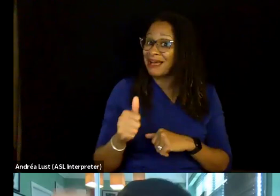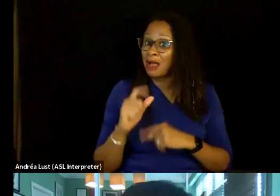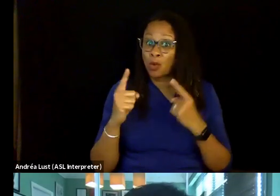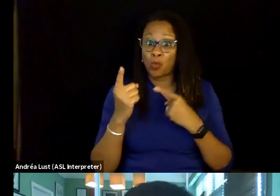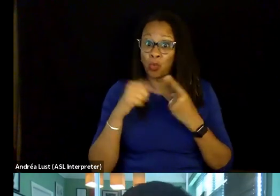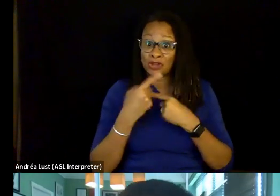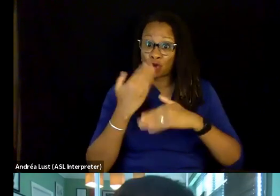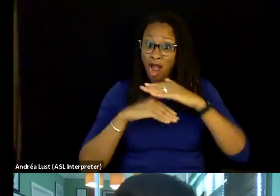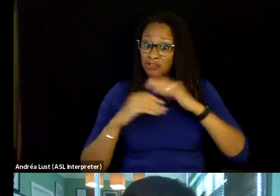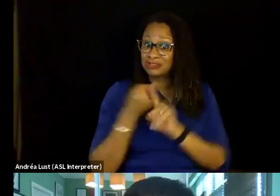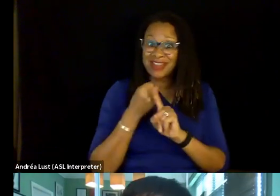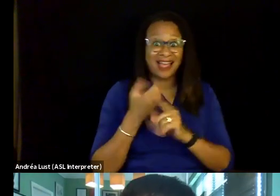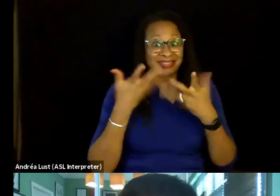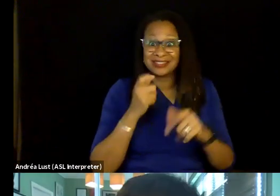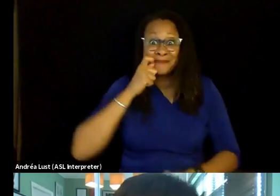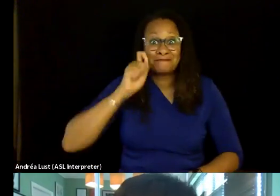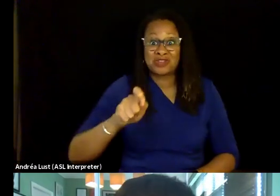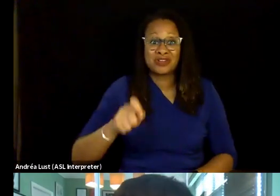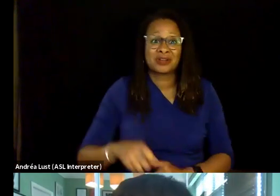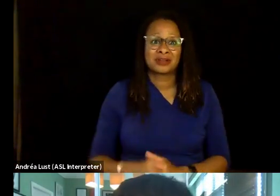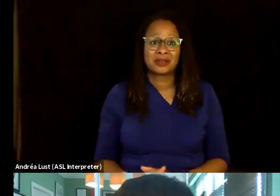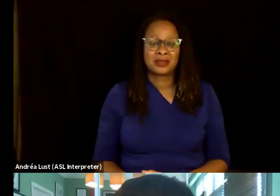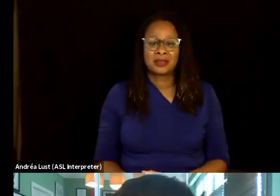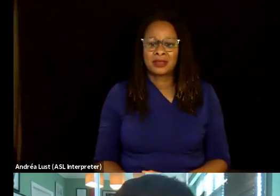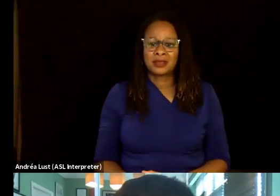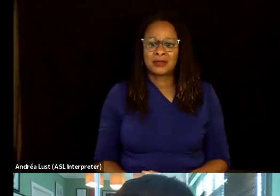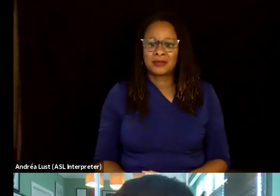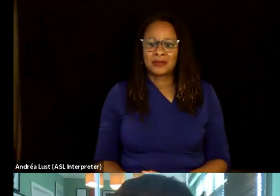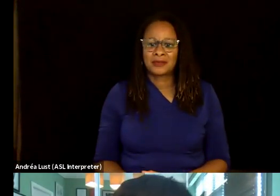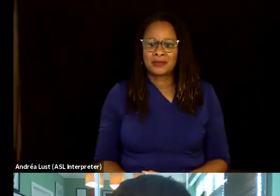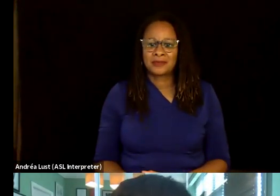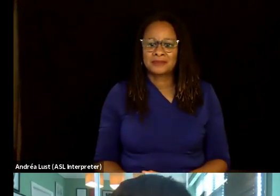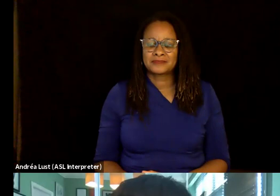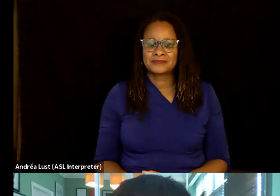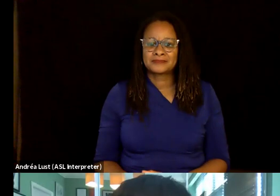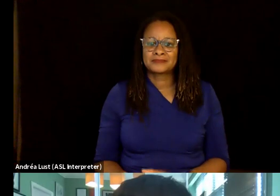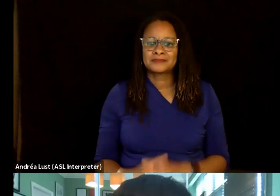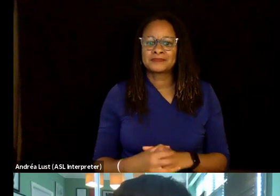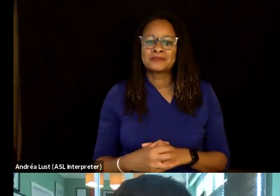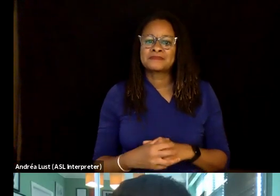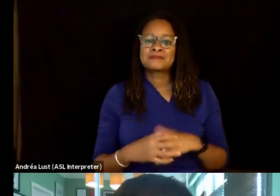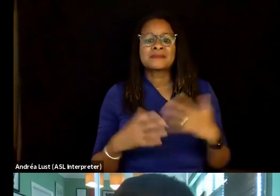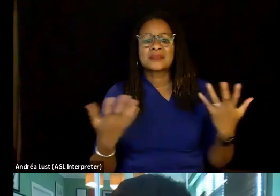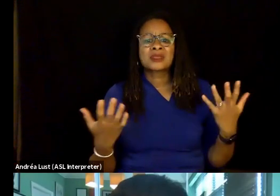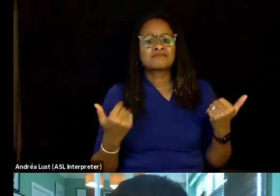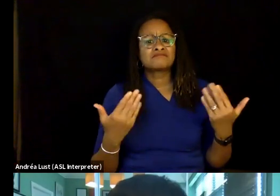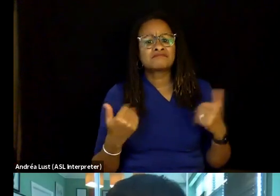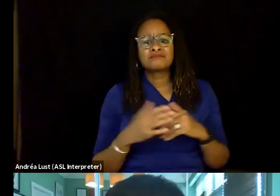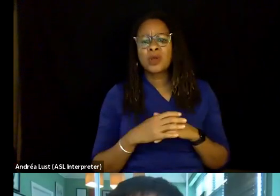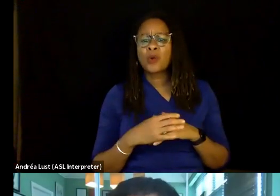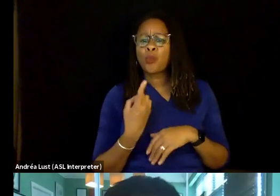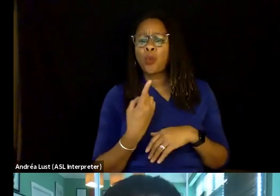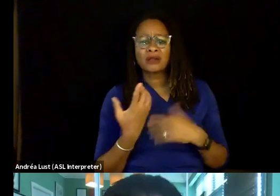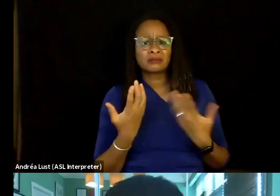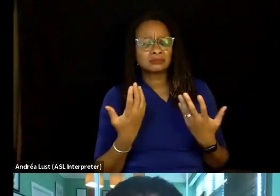it. You become the source. An example of one of those difficult decisions that maybe you wouldn't have